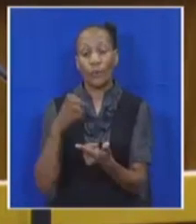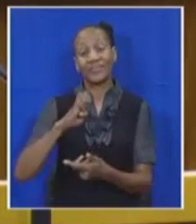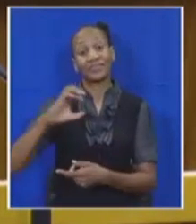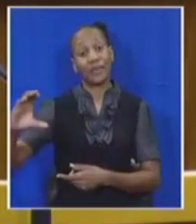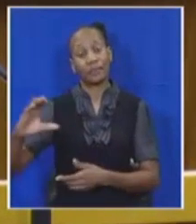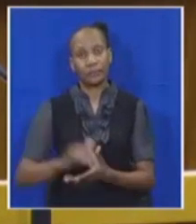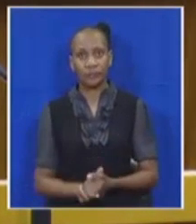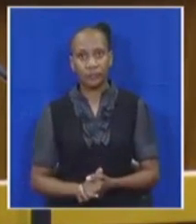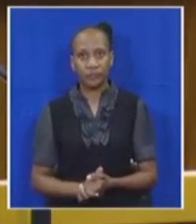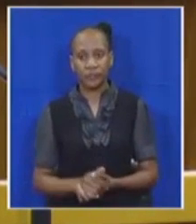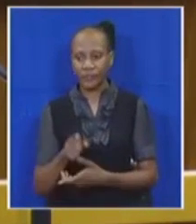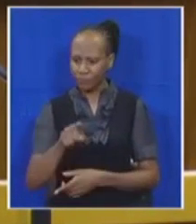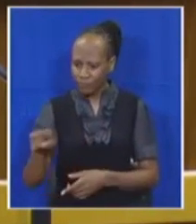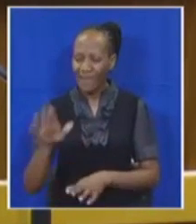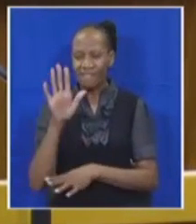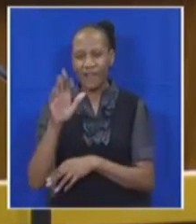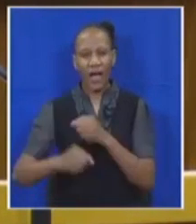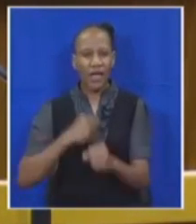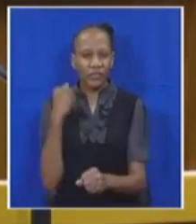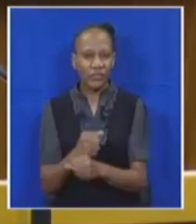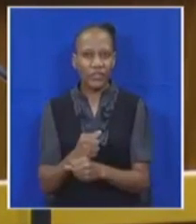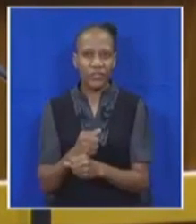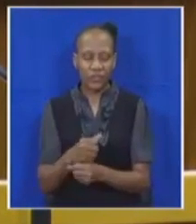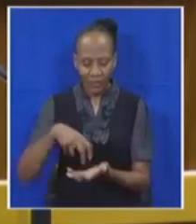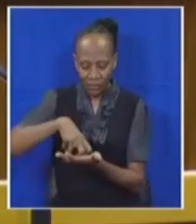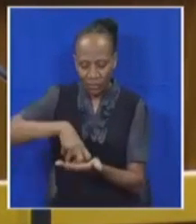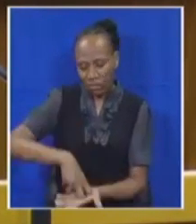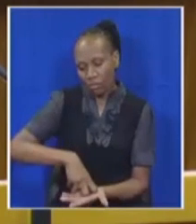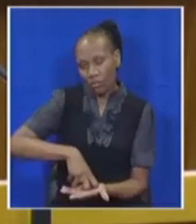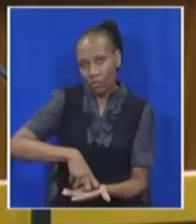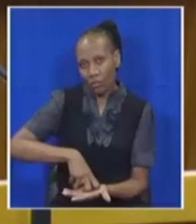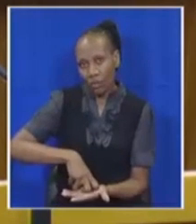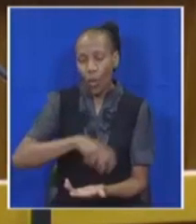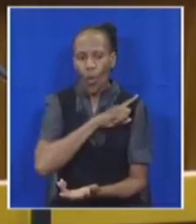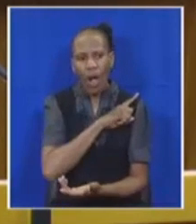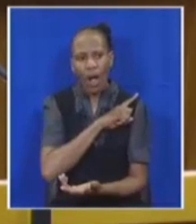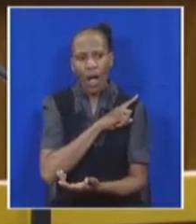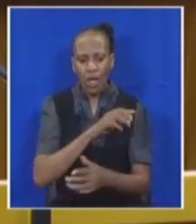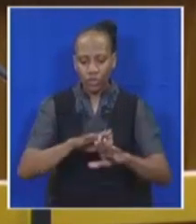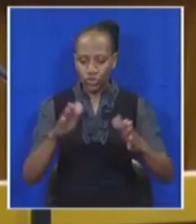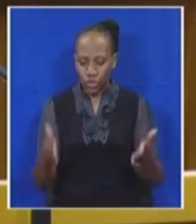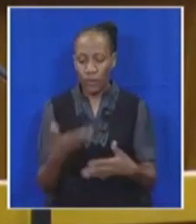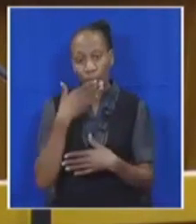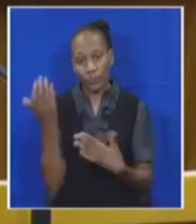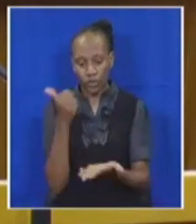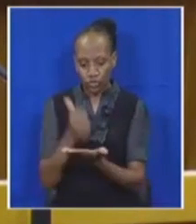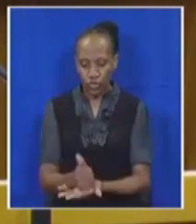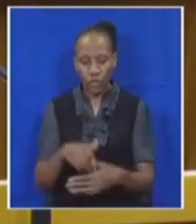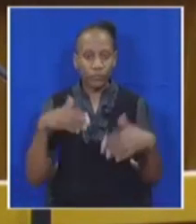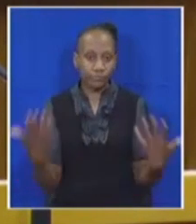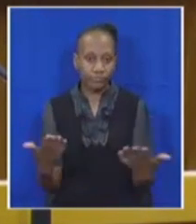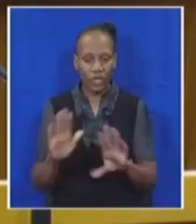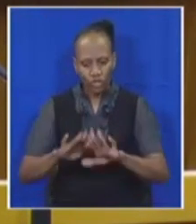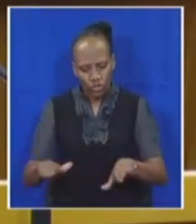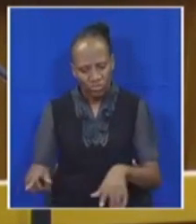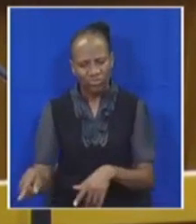Cape, who for 5 years had to kneel on the floor because there were no desks or chairs for them. These were learners, some